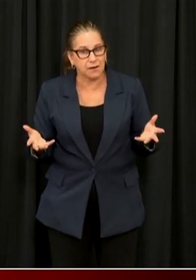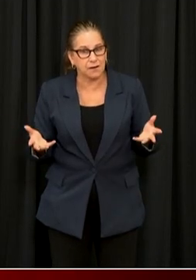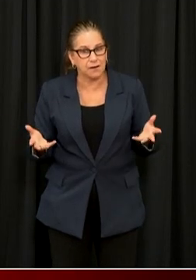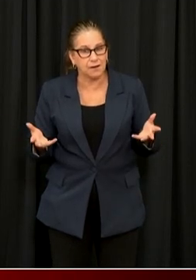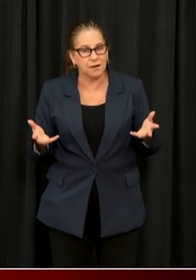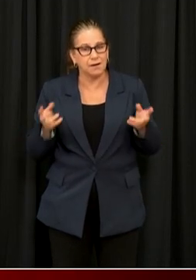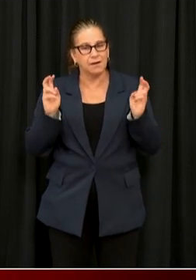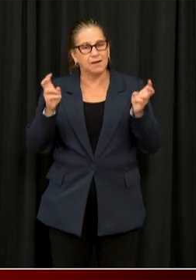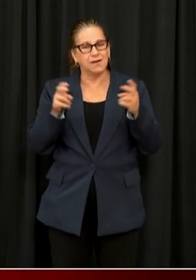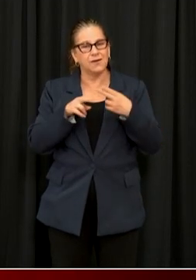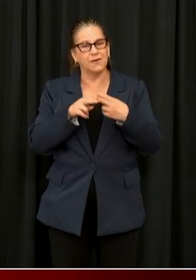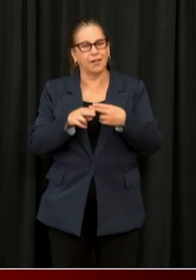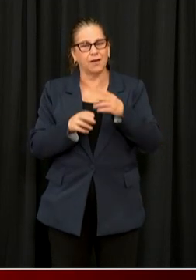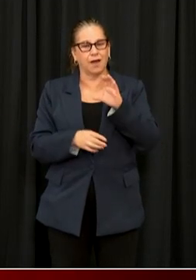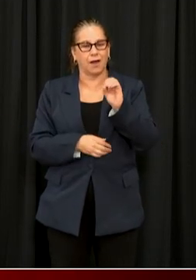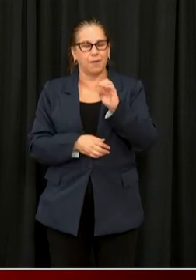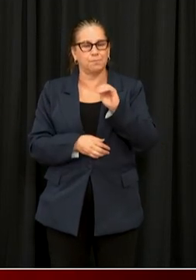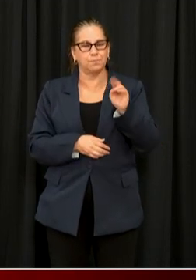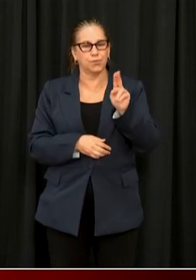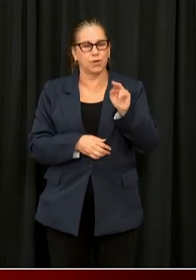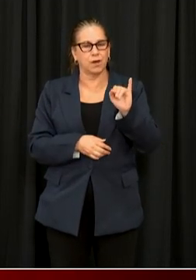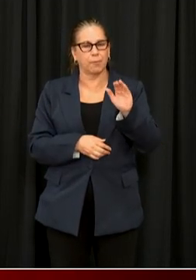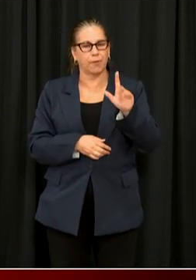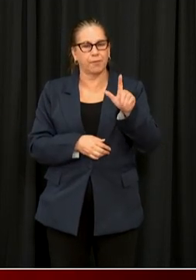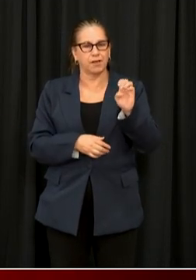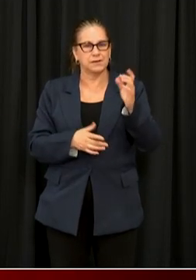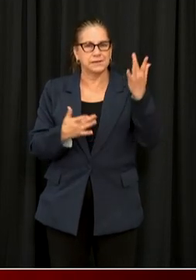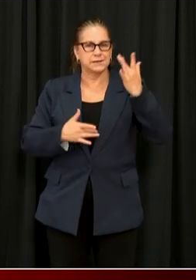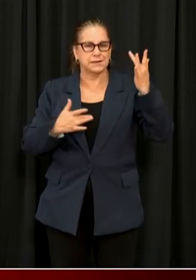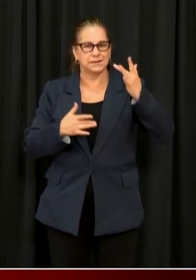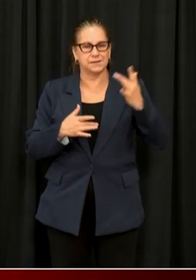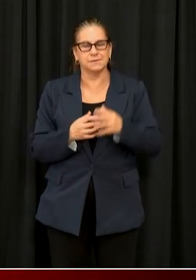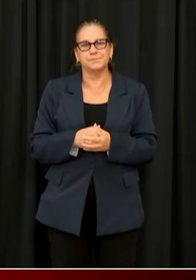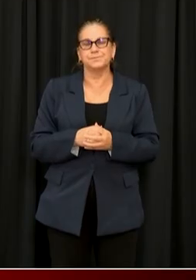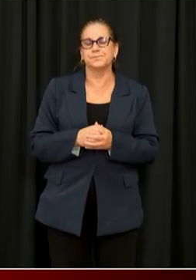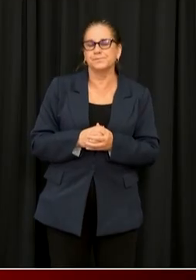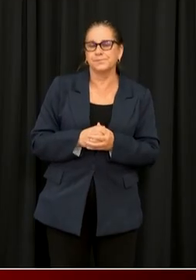and public health purposes, and so its use is very